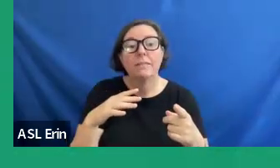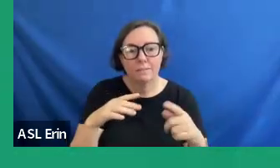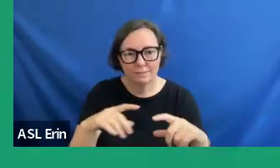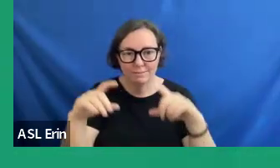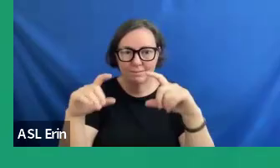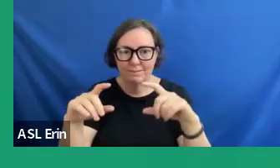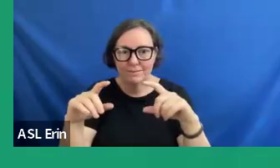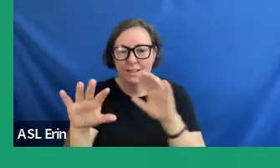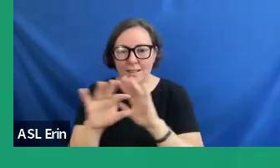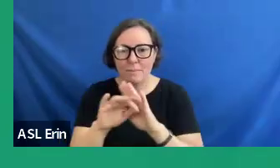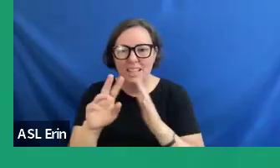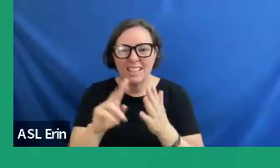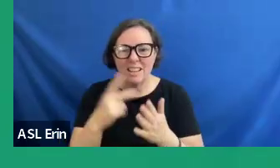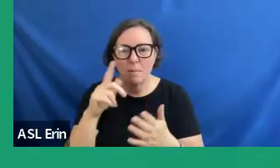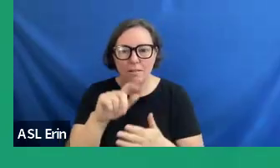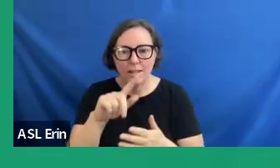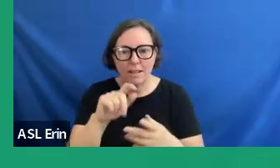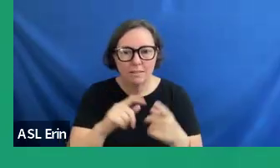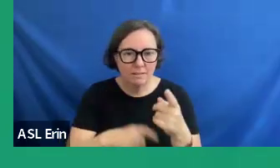and then choose double-click.